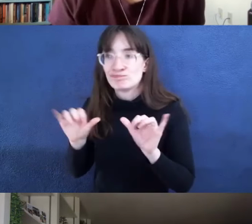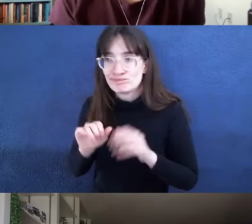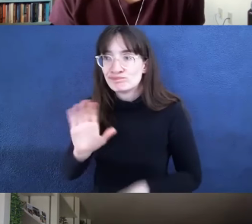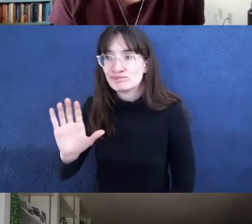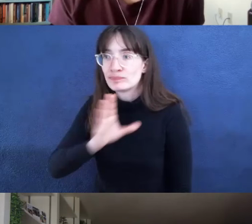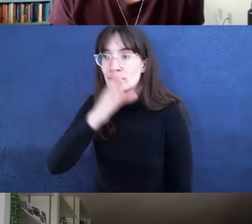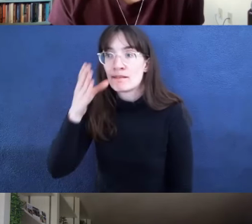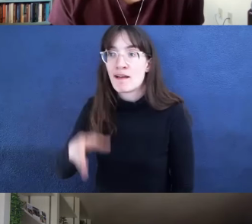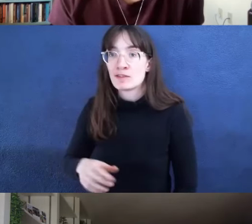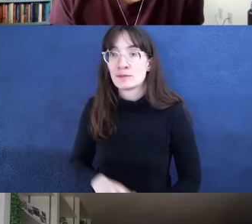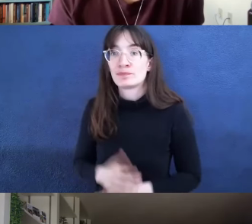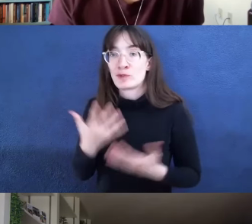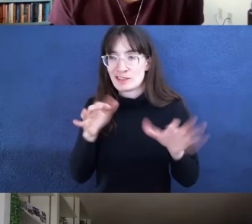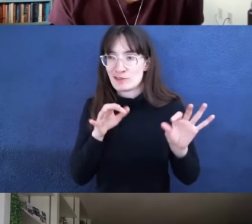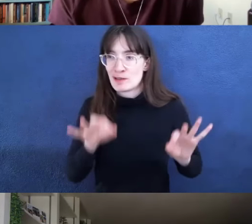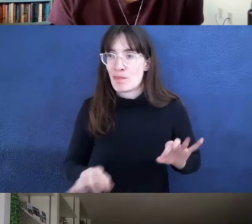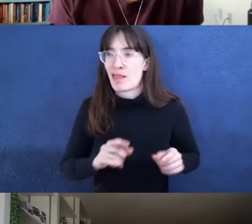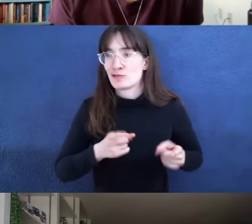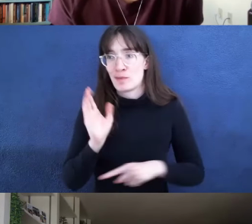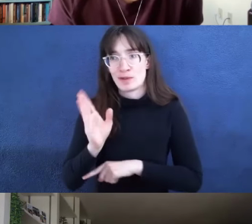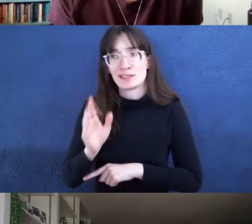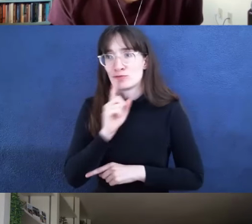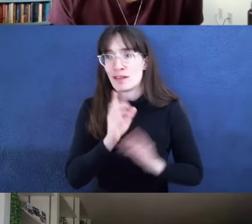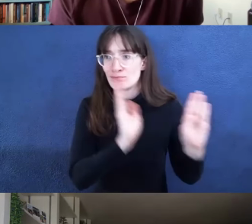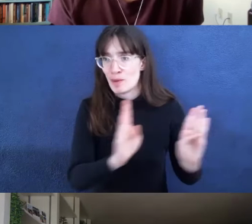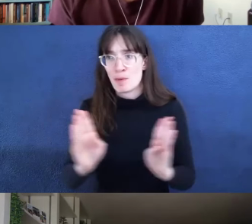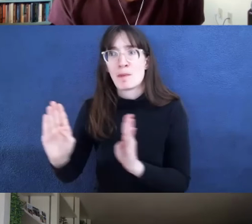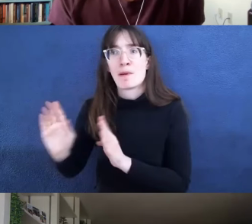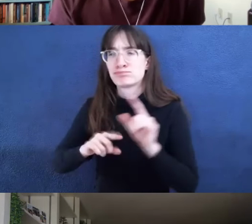the presentation earlier. Very individualized.